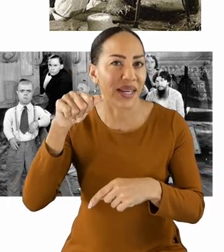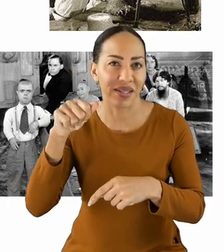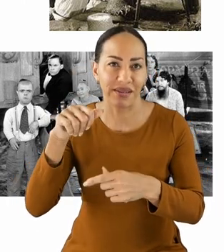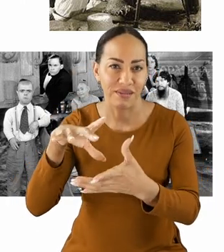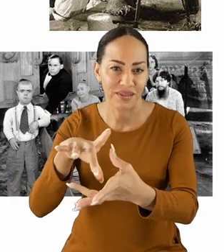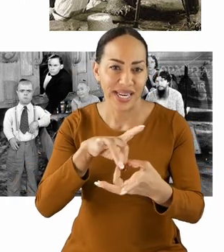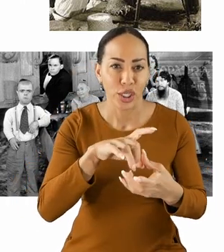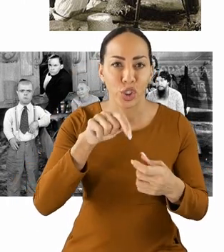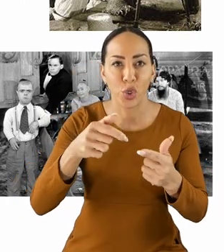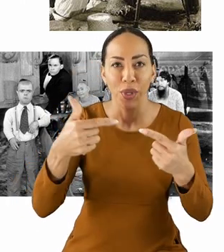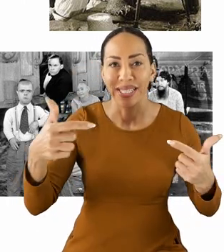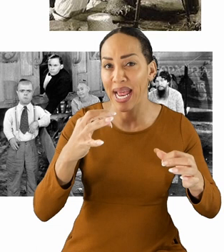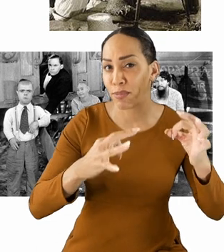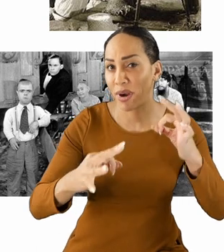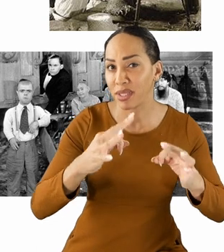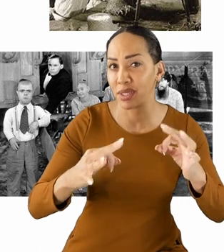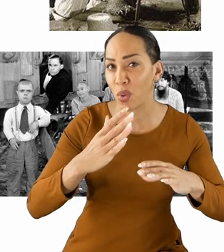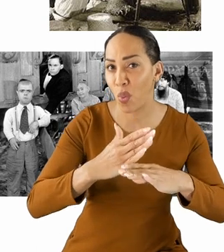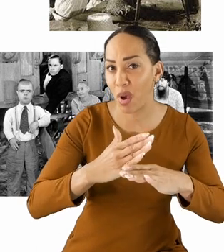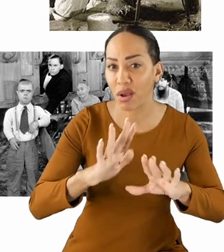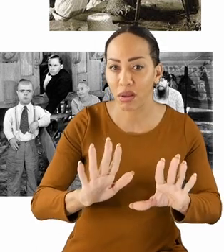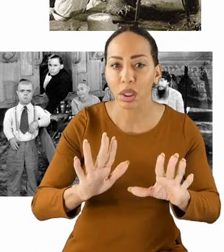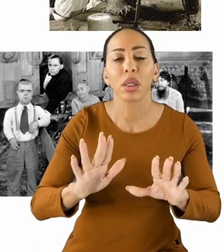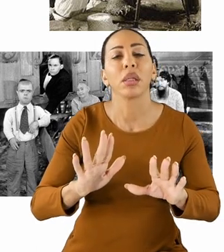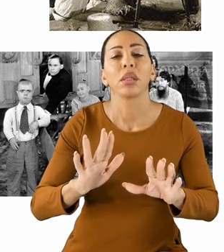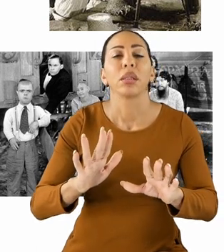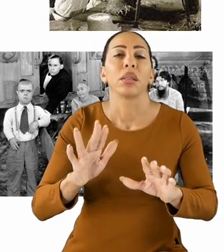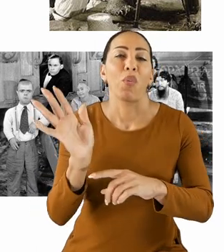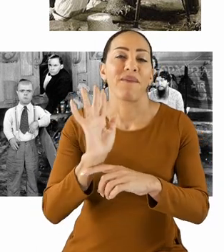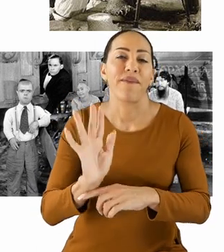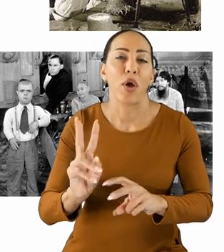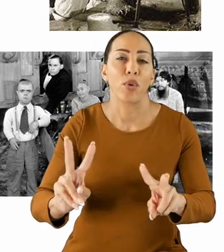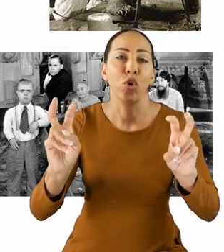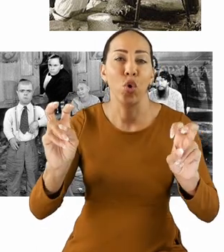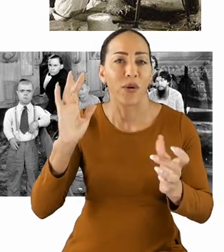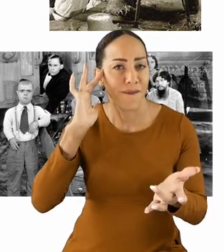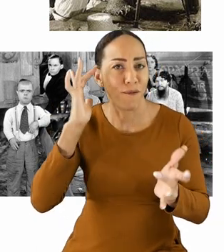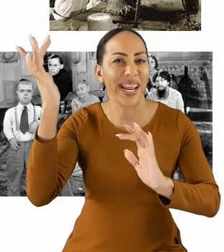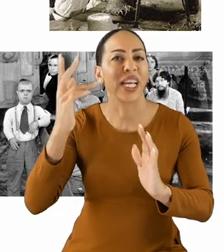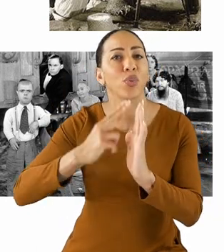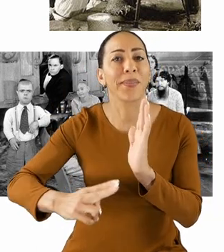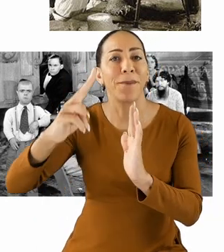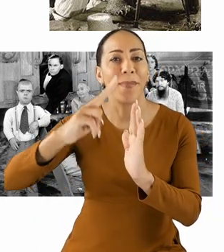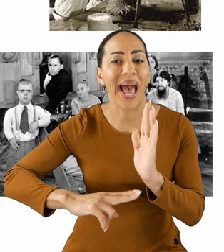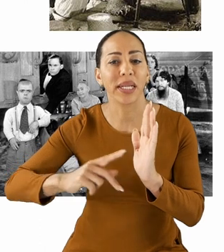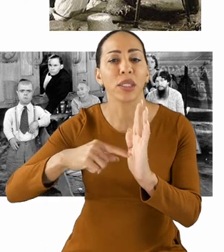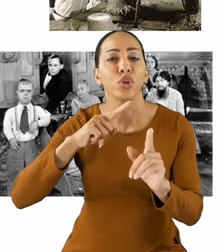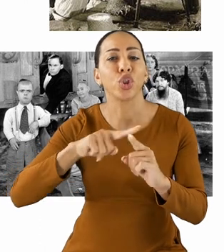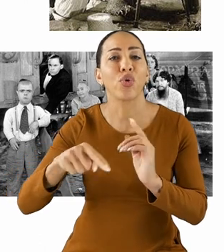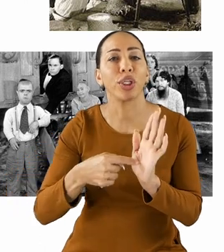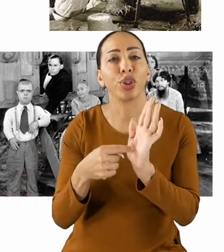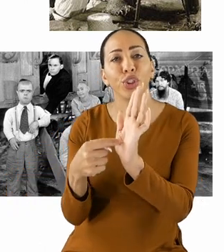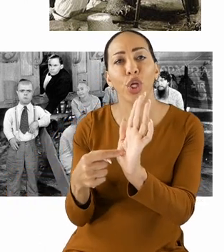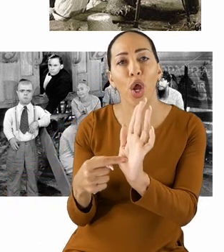for in this whole visually based approach that we're taking, because I think it's easy. Freaks was an early film which, you